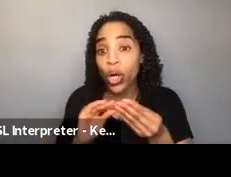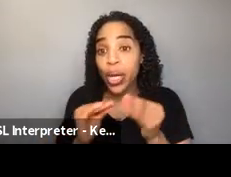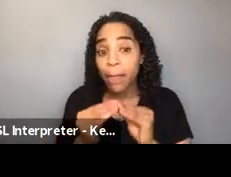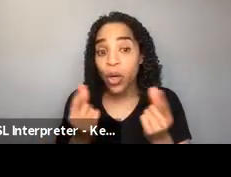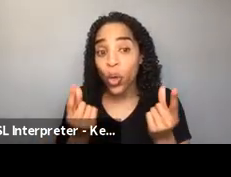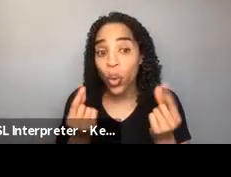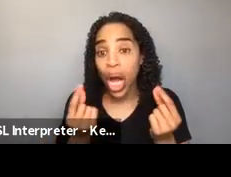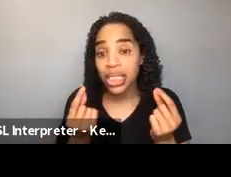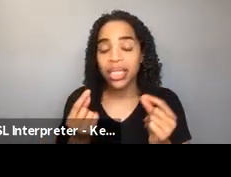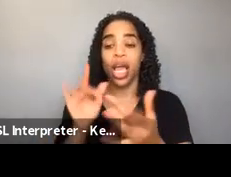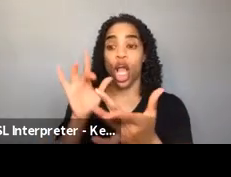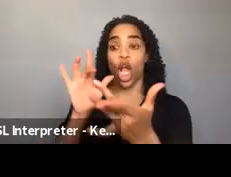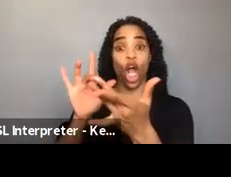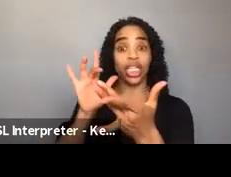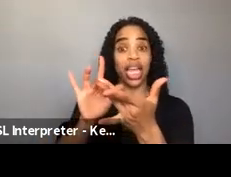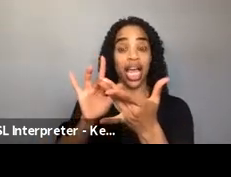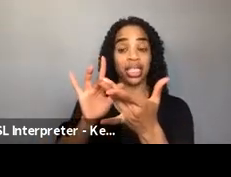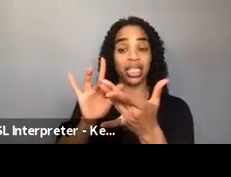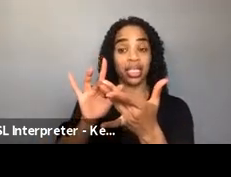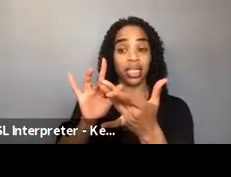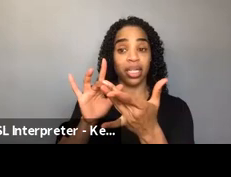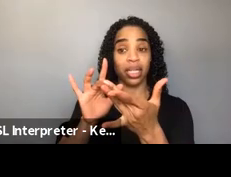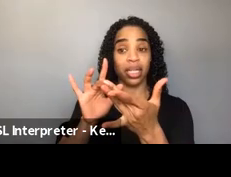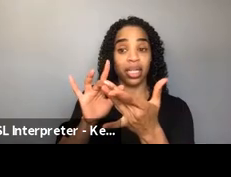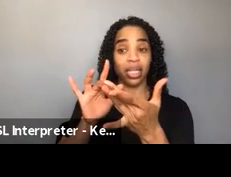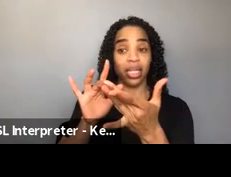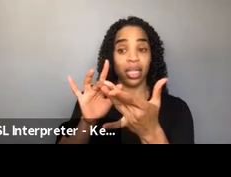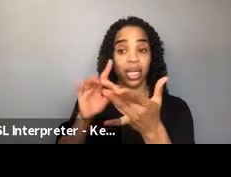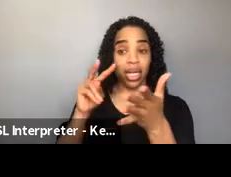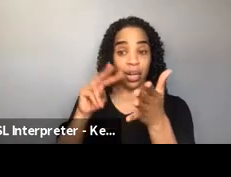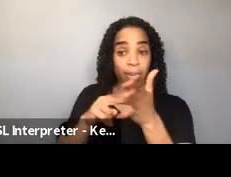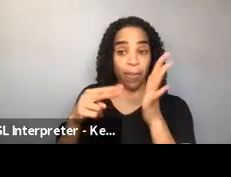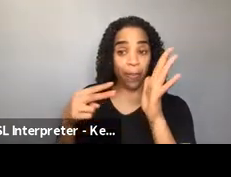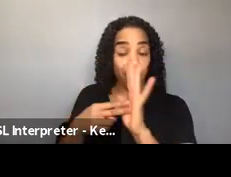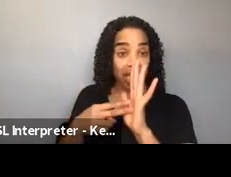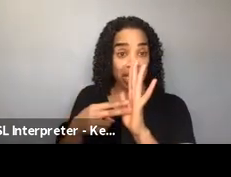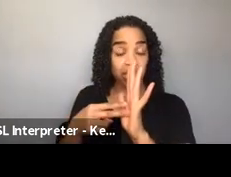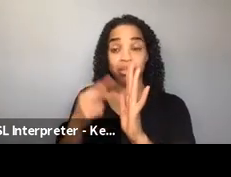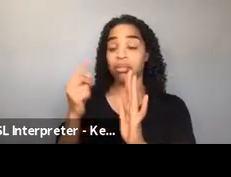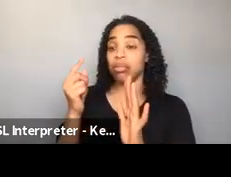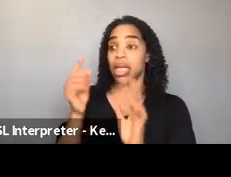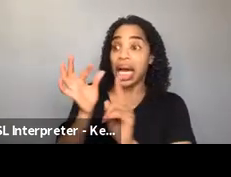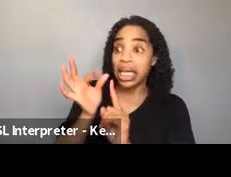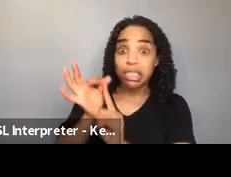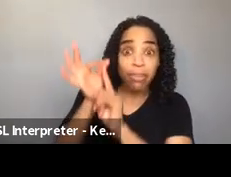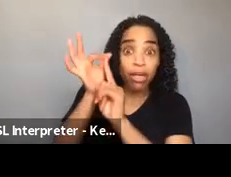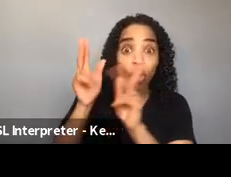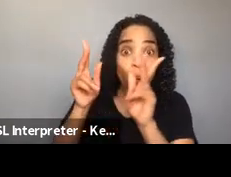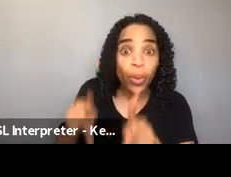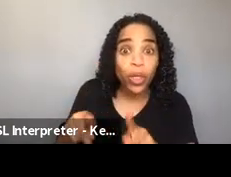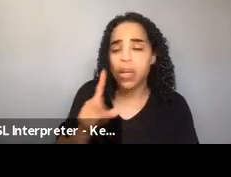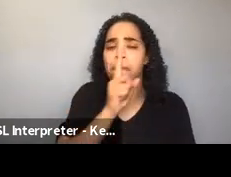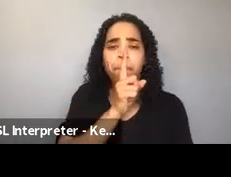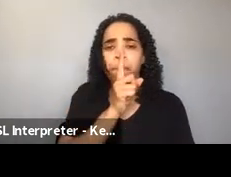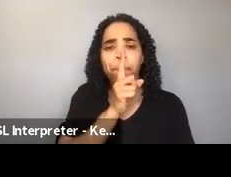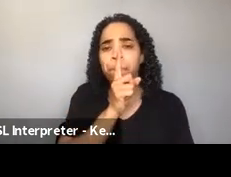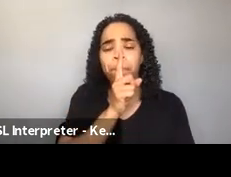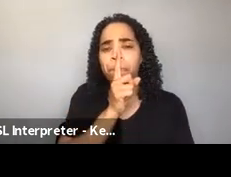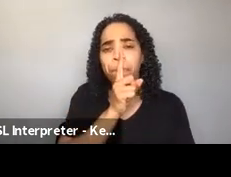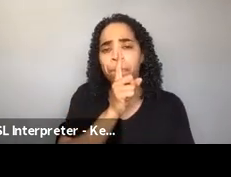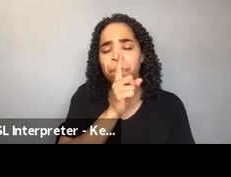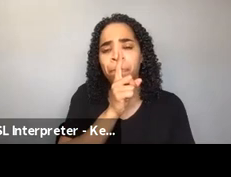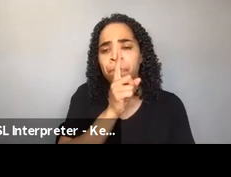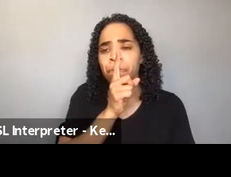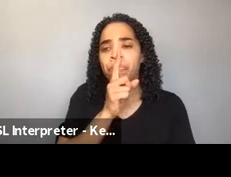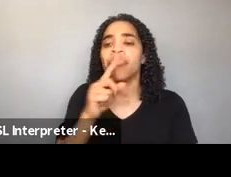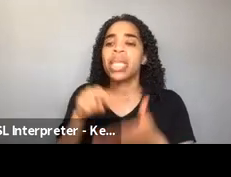a contact does not represent a unique individual. Rather, an